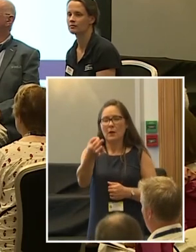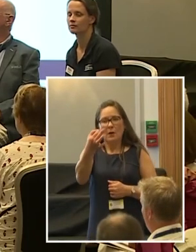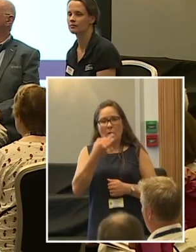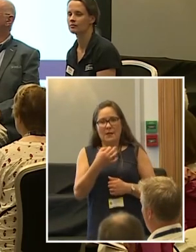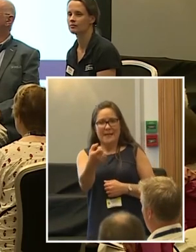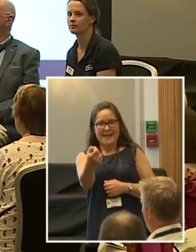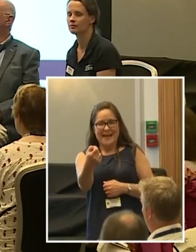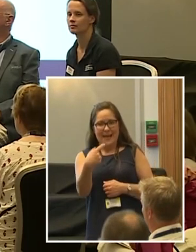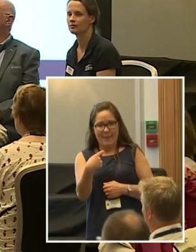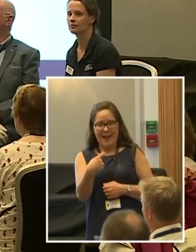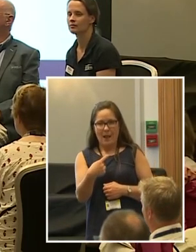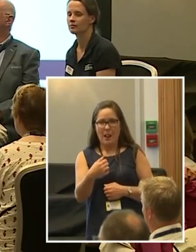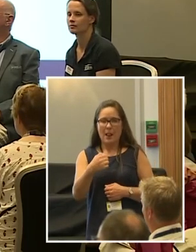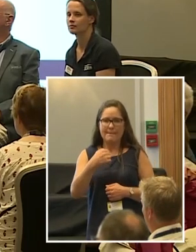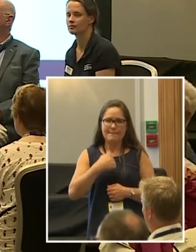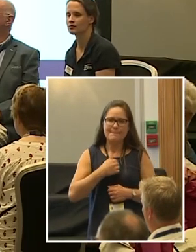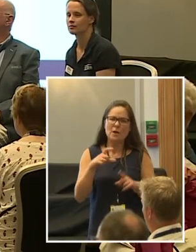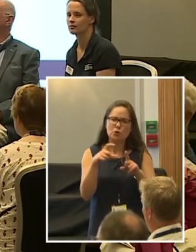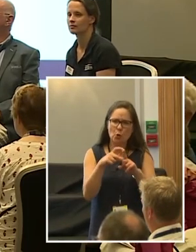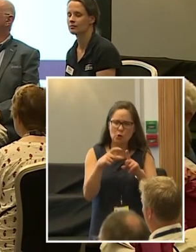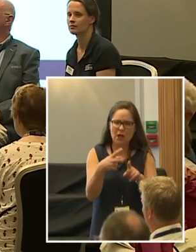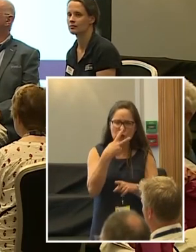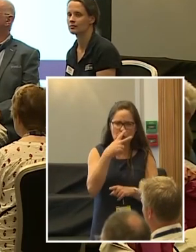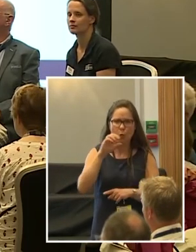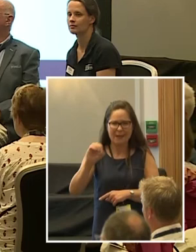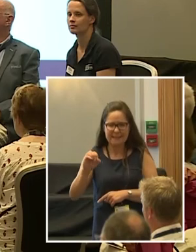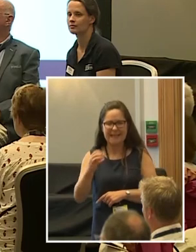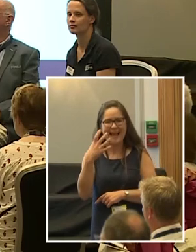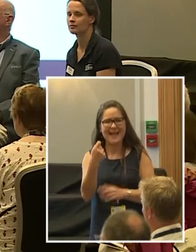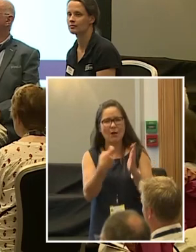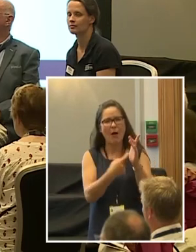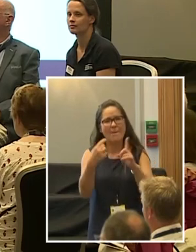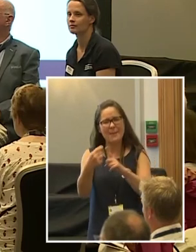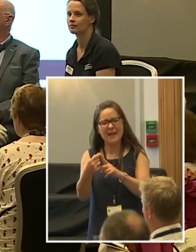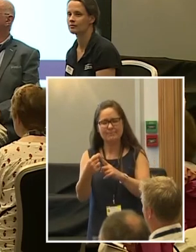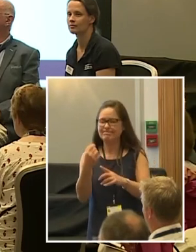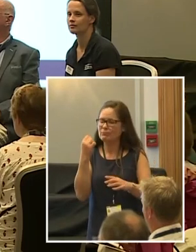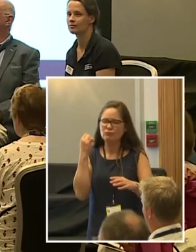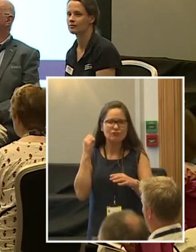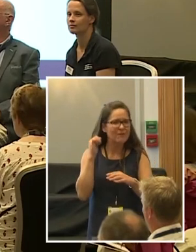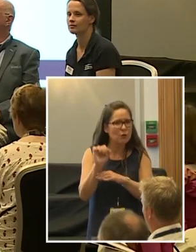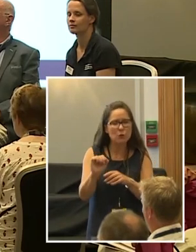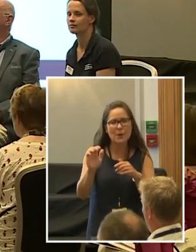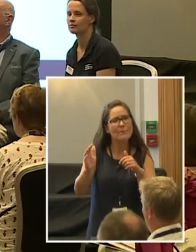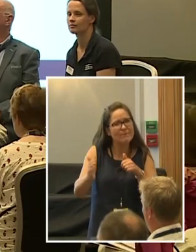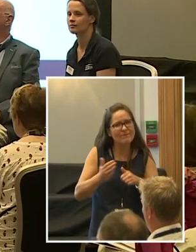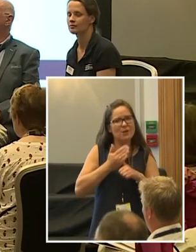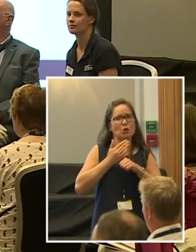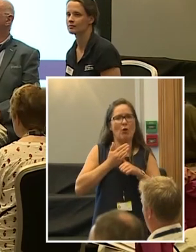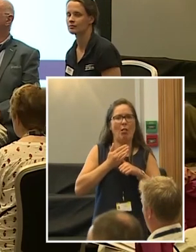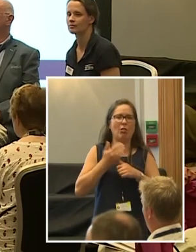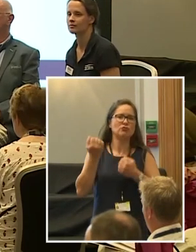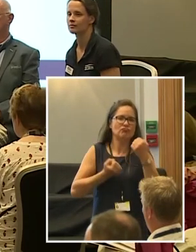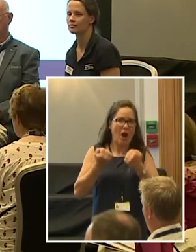email. My 20-year-old daughter with RP has been refused a provisional driving license because her